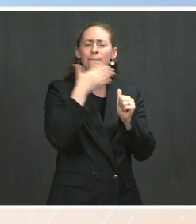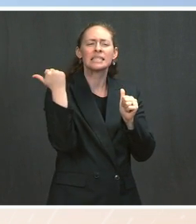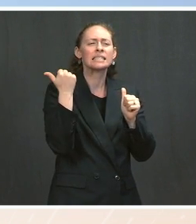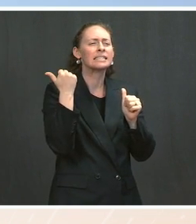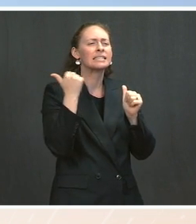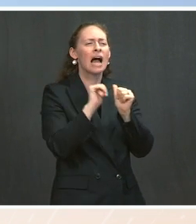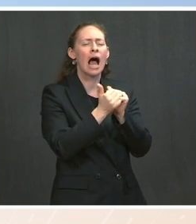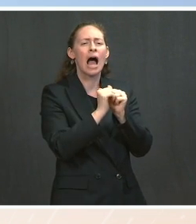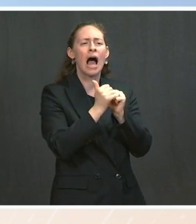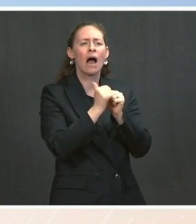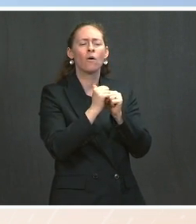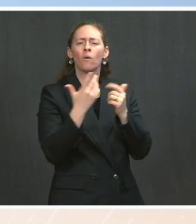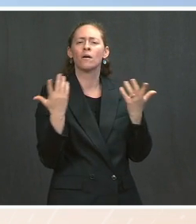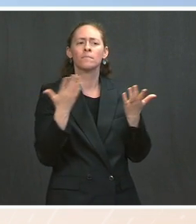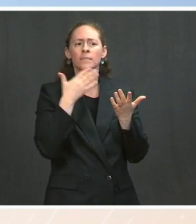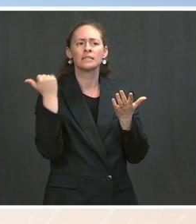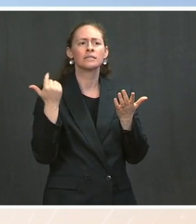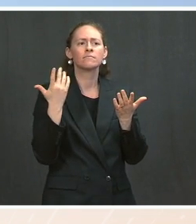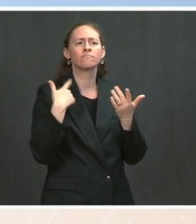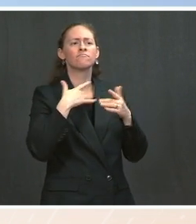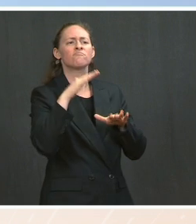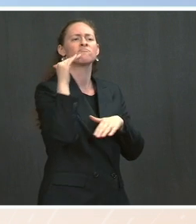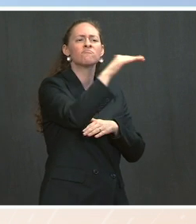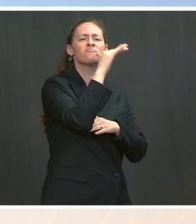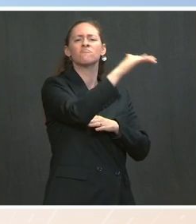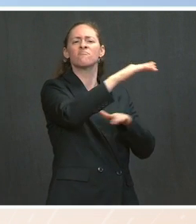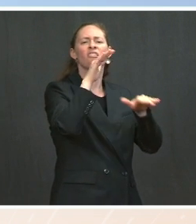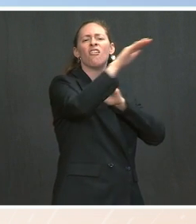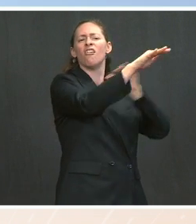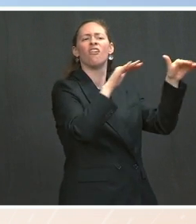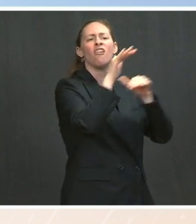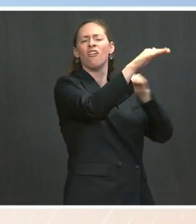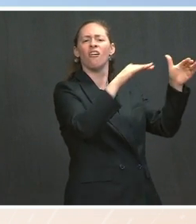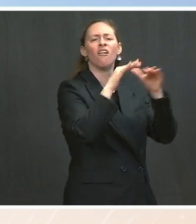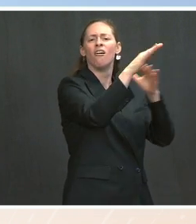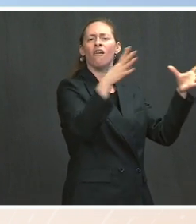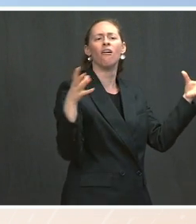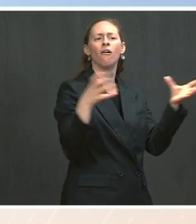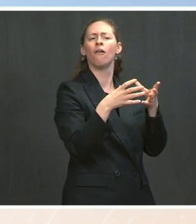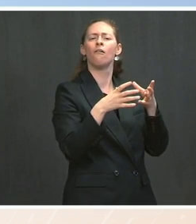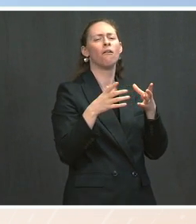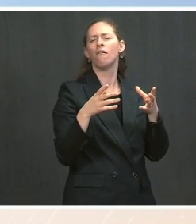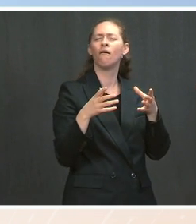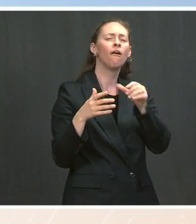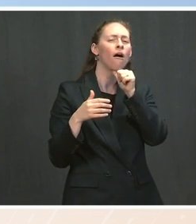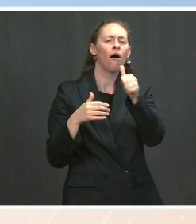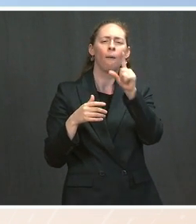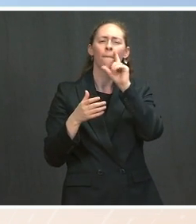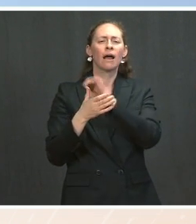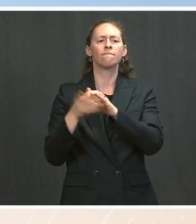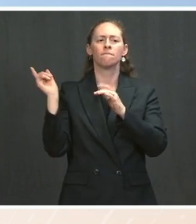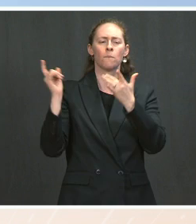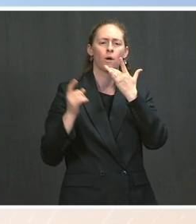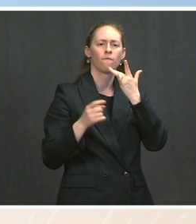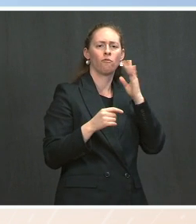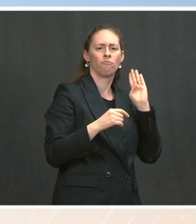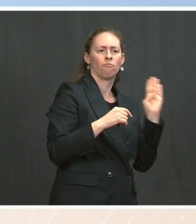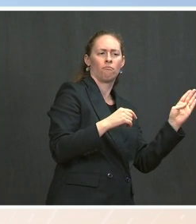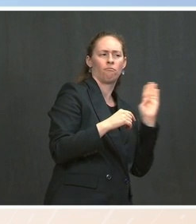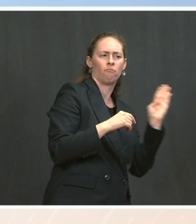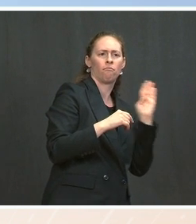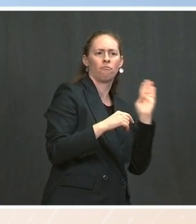our allies and partners, but was to remain closely coordinated and to work in lockstep and at the right